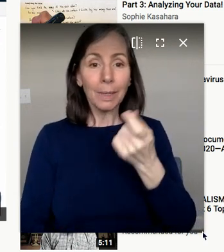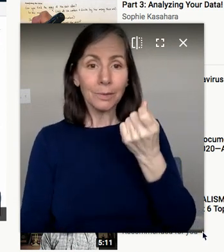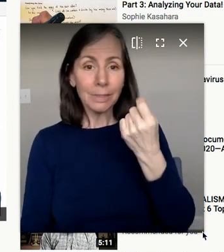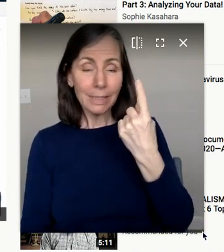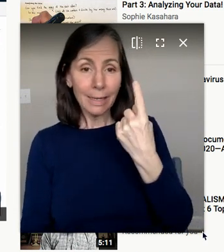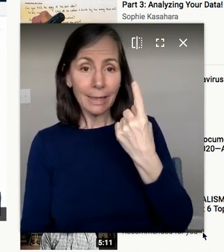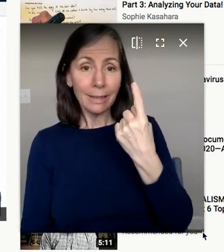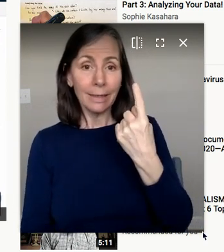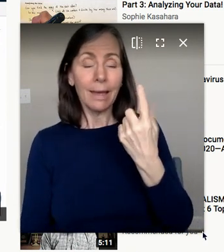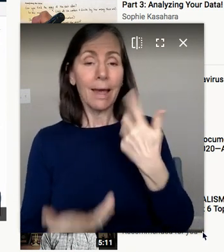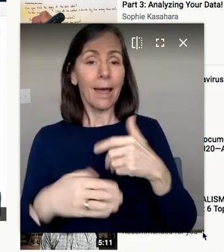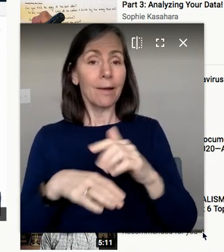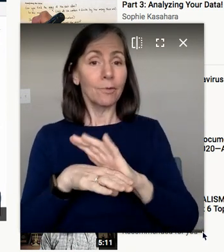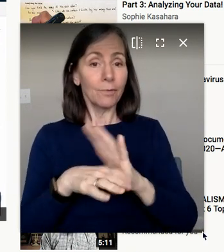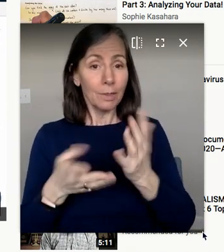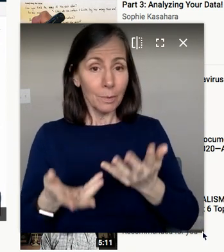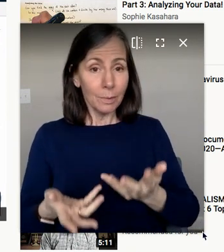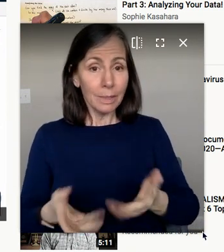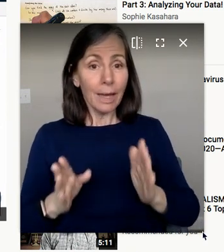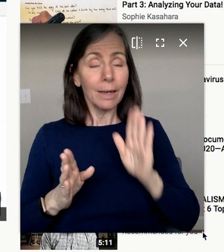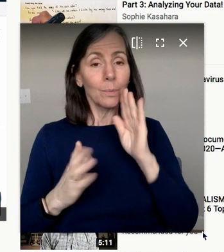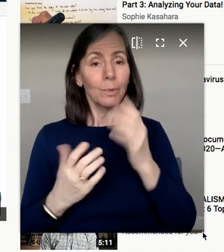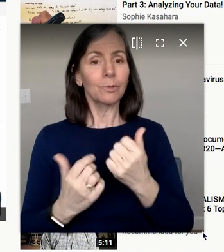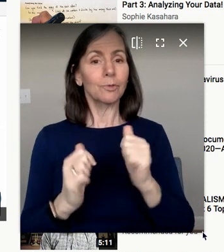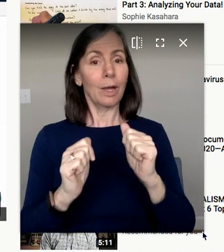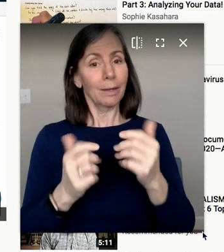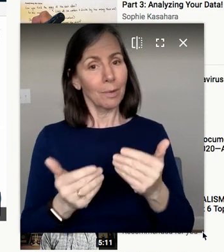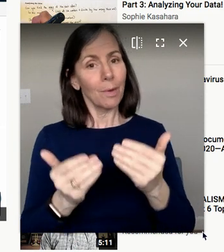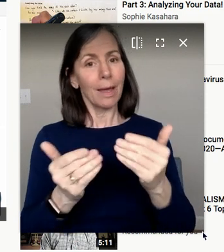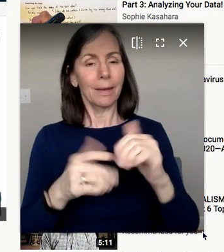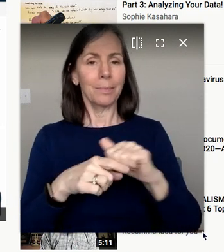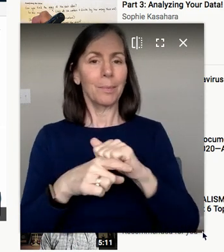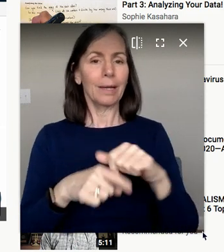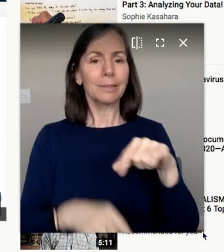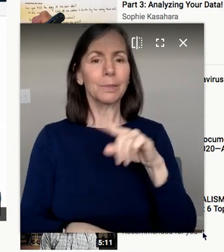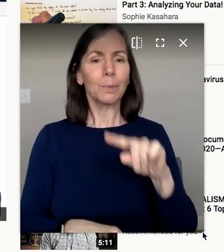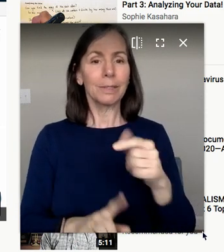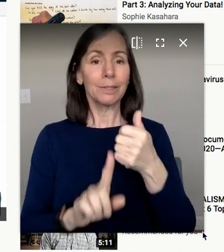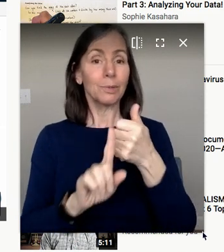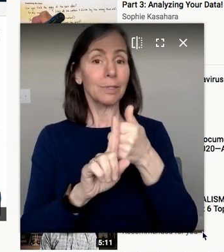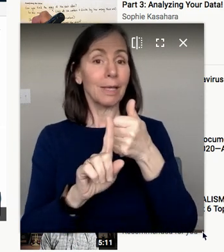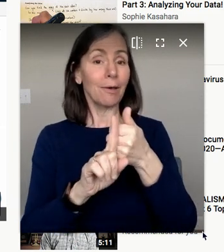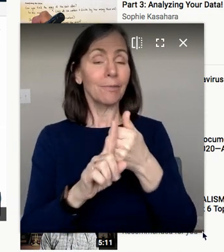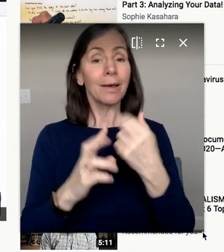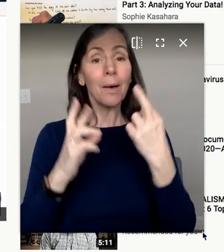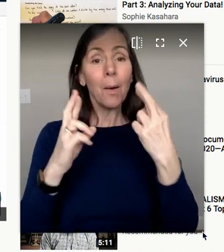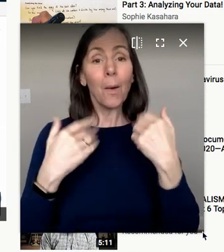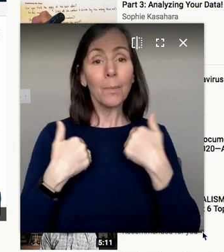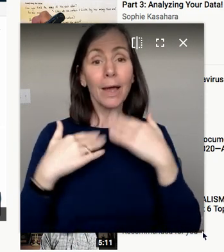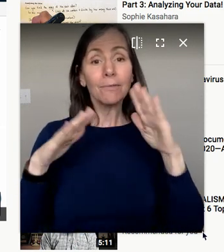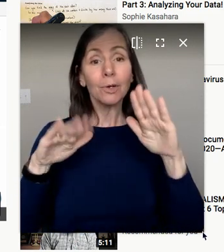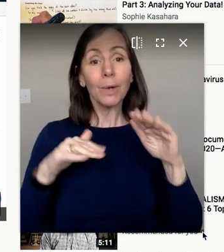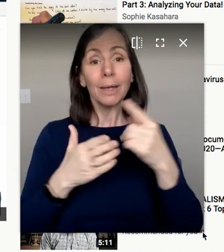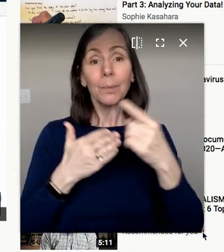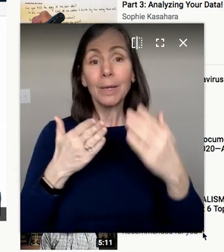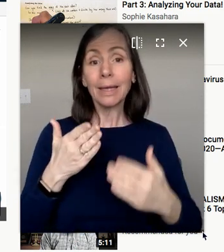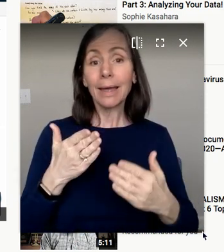this video is done, you are going to try taking the practice quiz yourself. I hope you guys have a great weekend